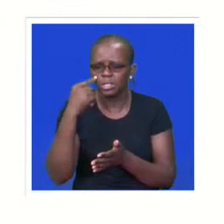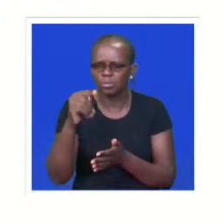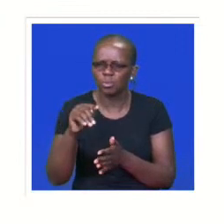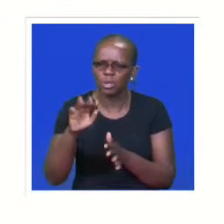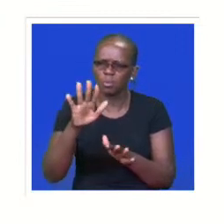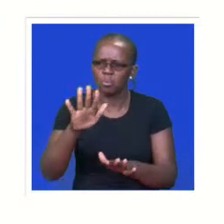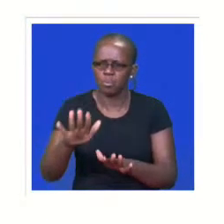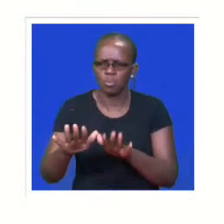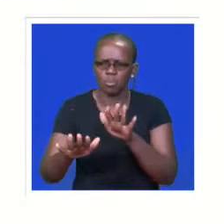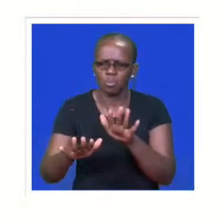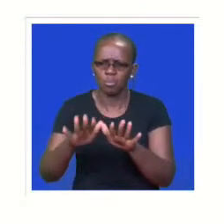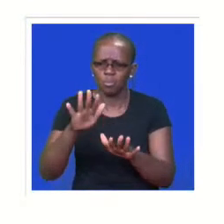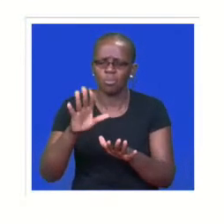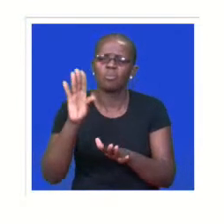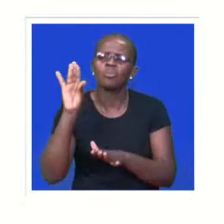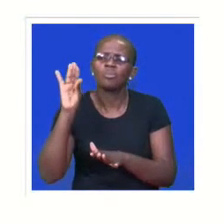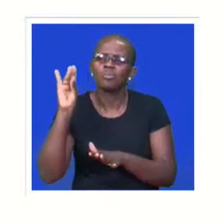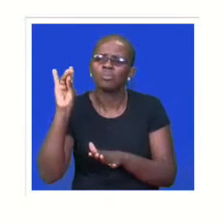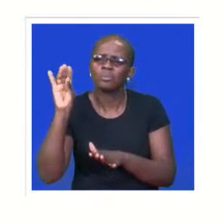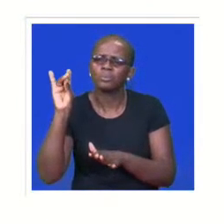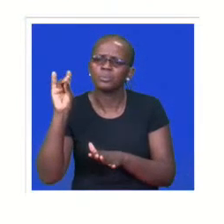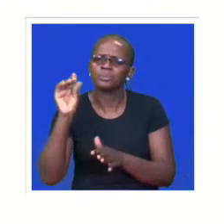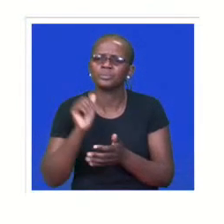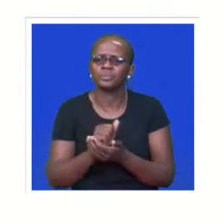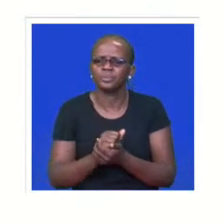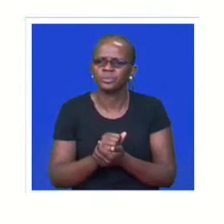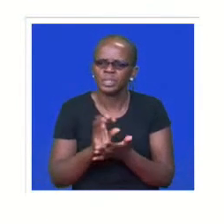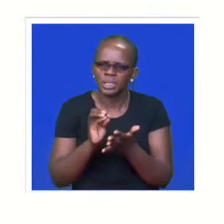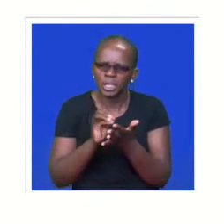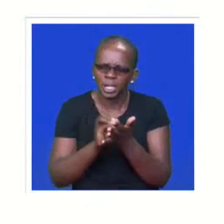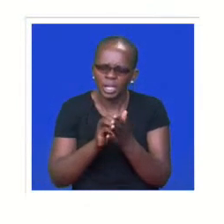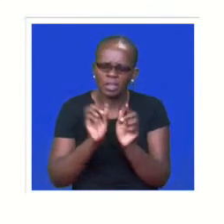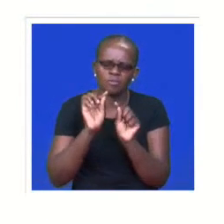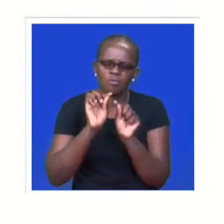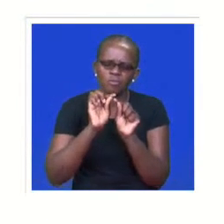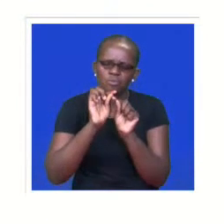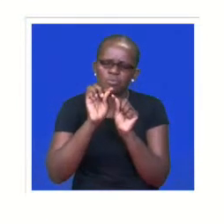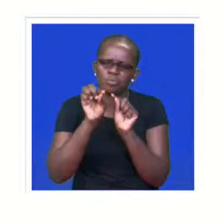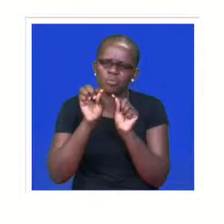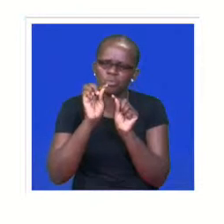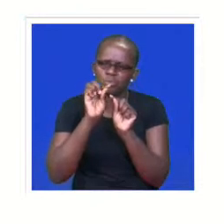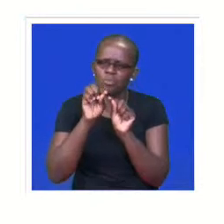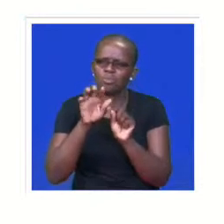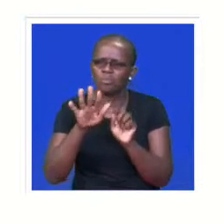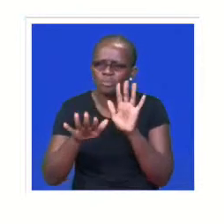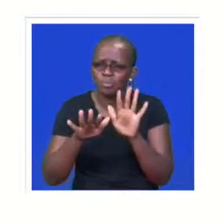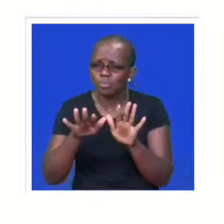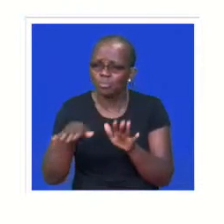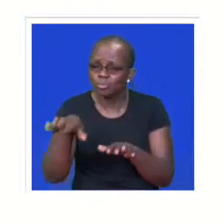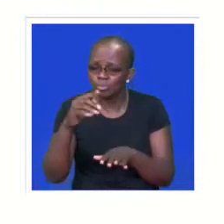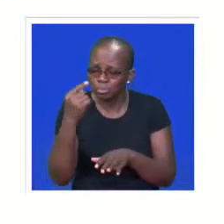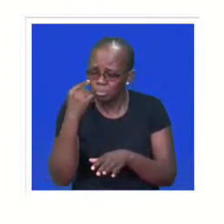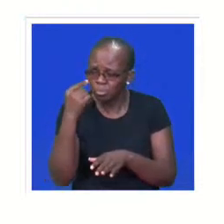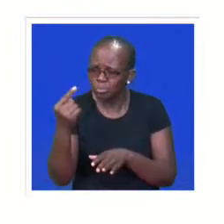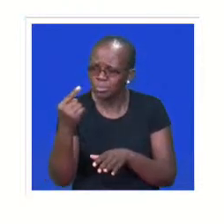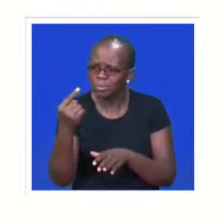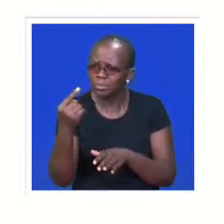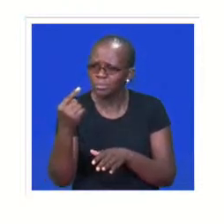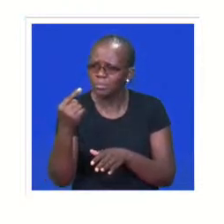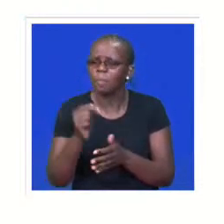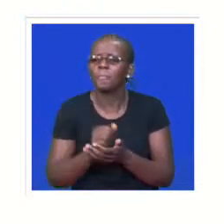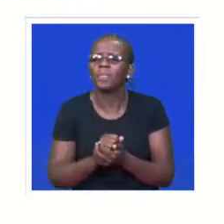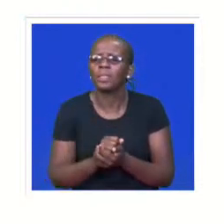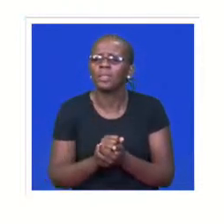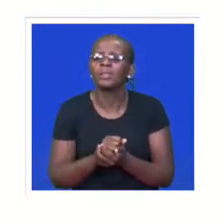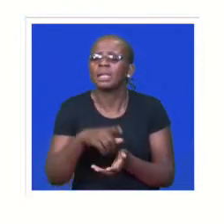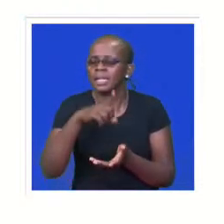Yes, you can see it. And then there are those sharp edges there. Can you see those sharp edges there? We call